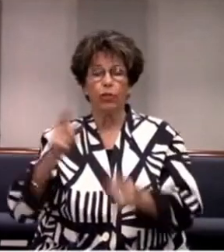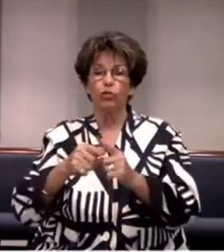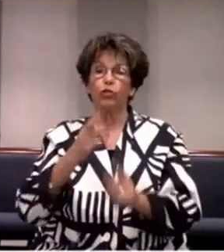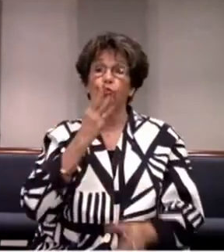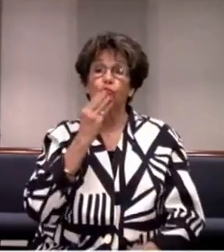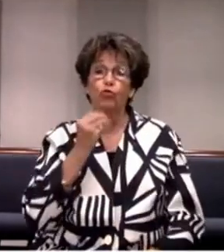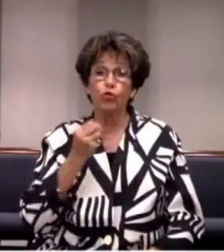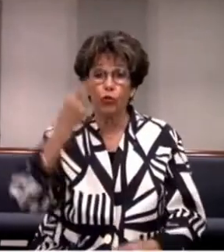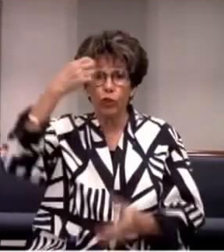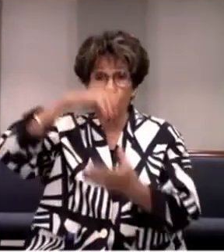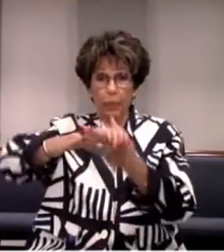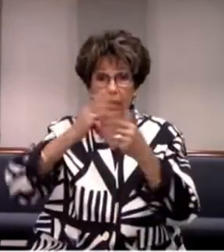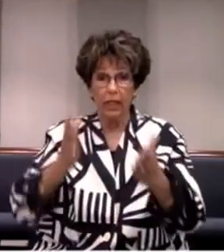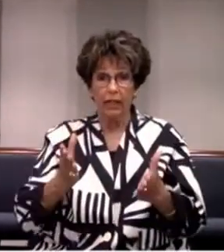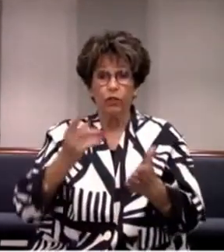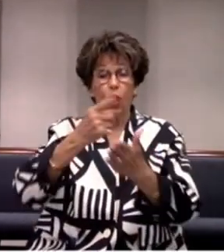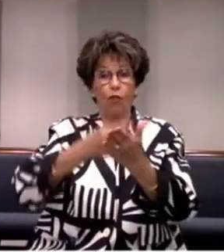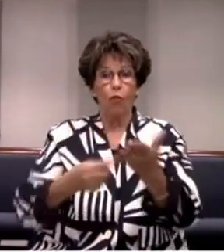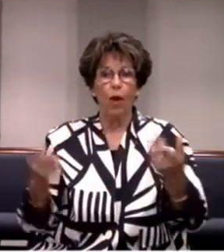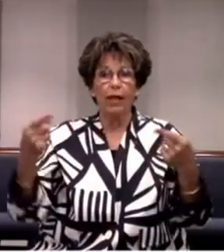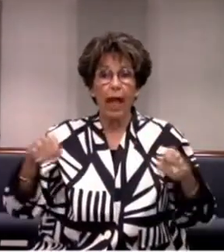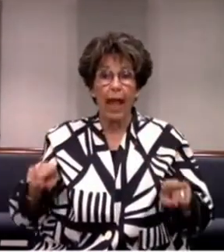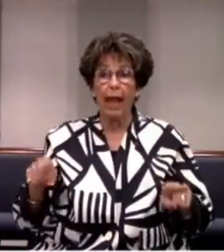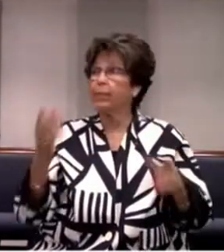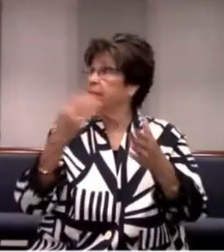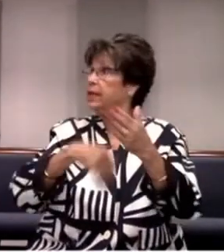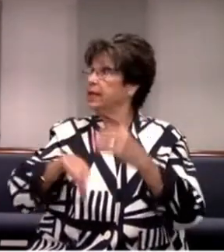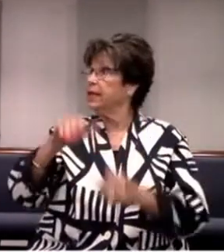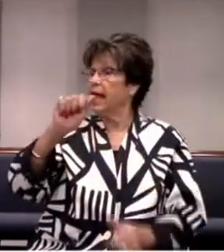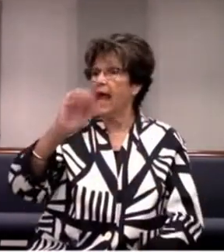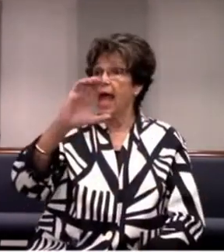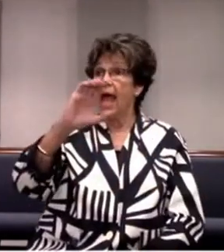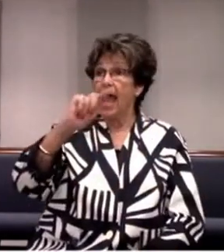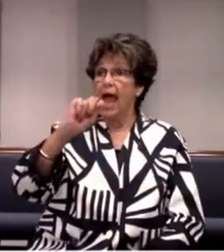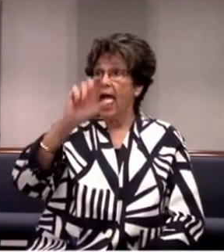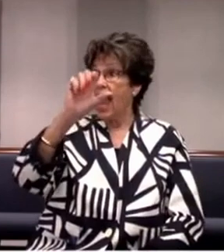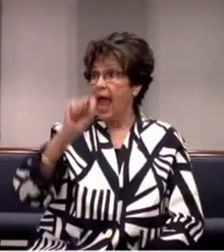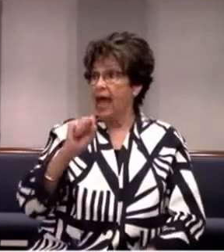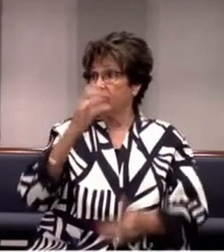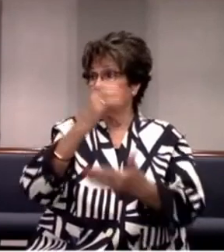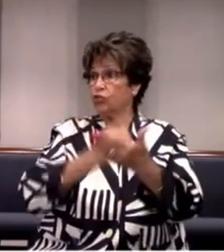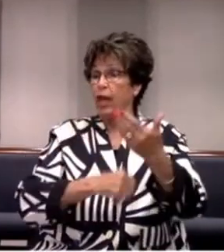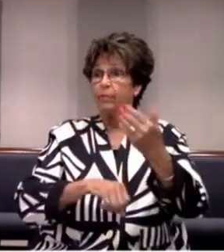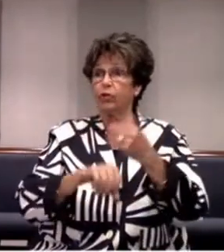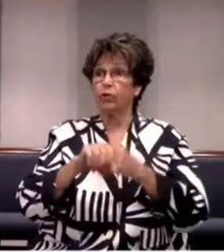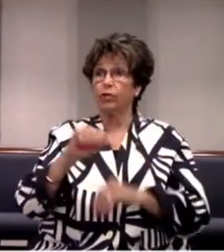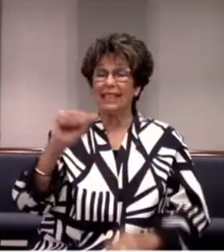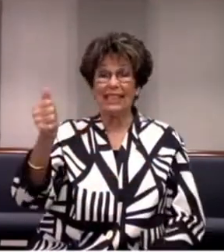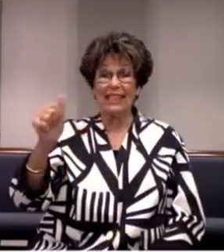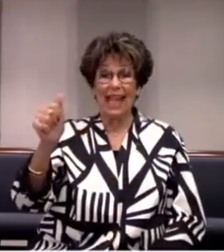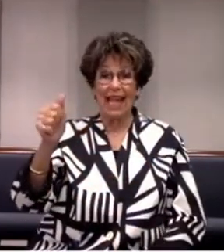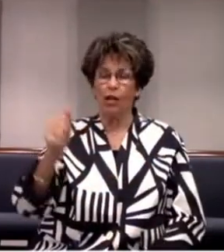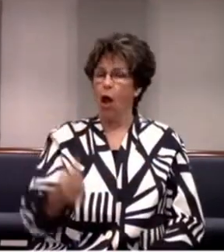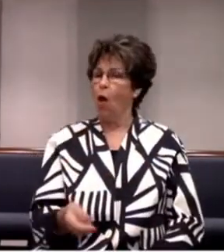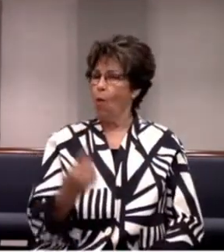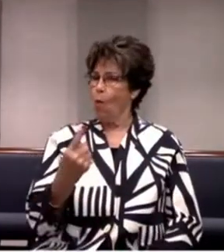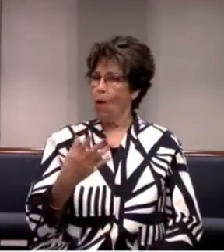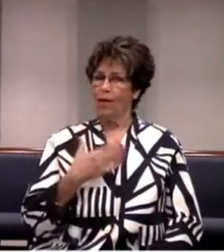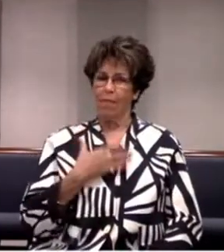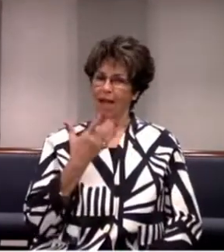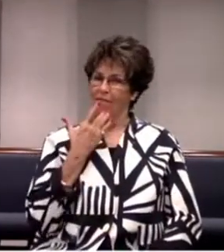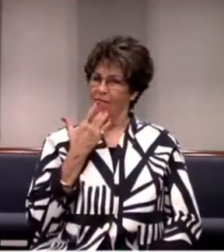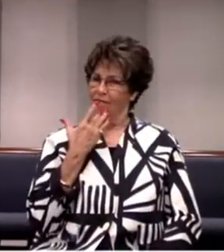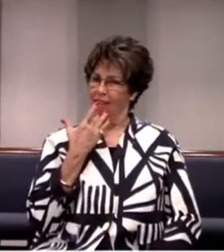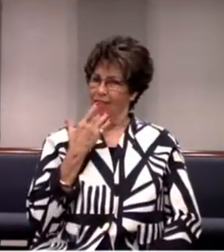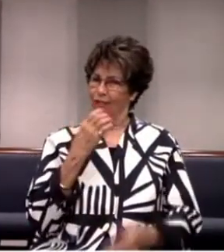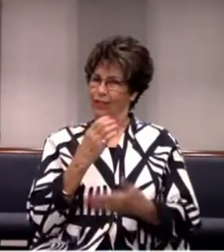believers of what happened in Acts chapter 10. If you were to go to Acts chapter 10, which is one of my favorite chapters in the